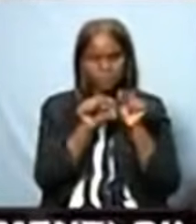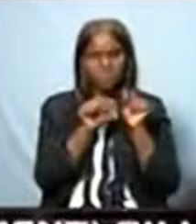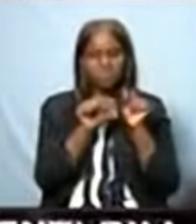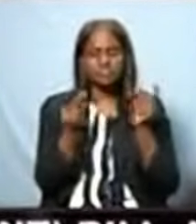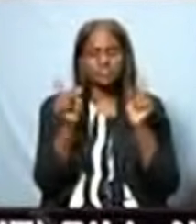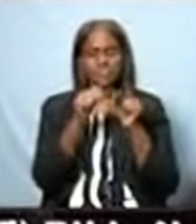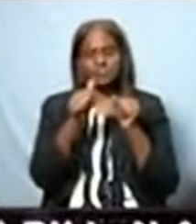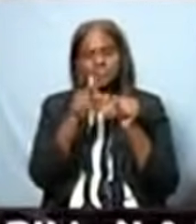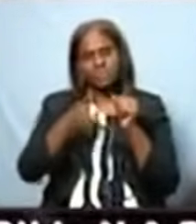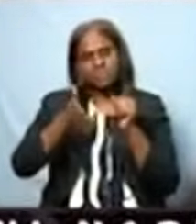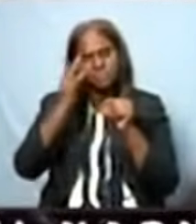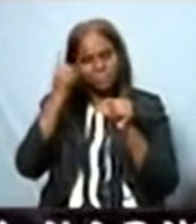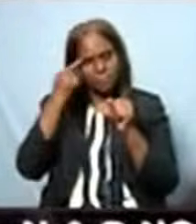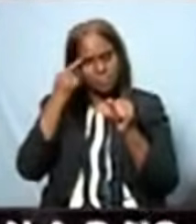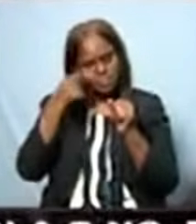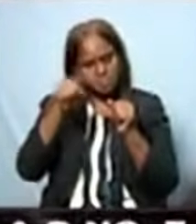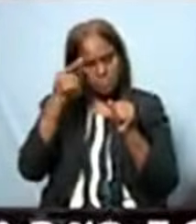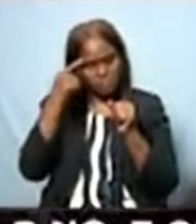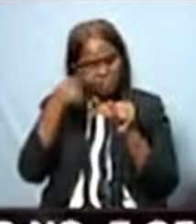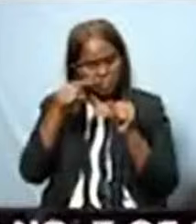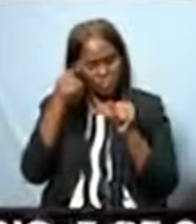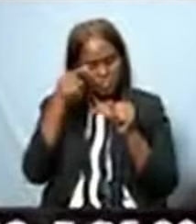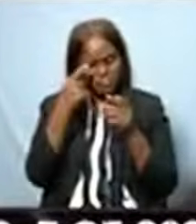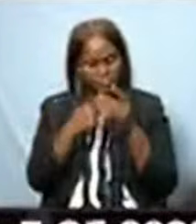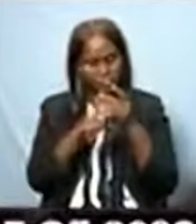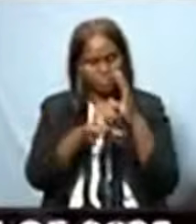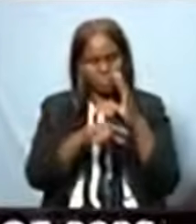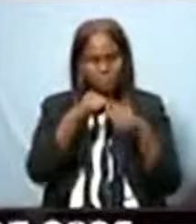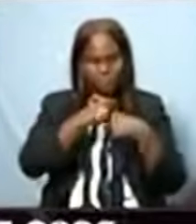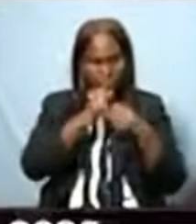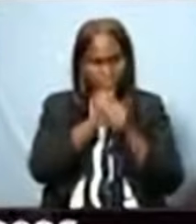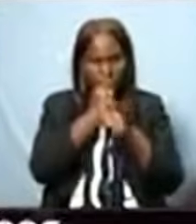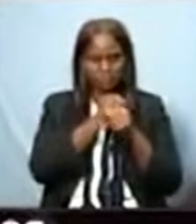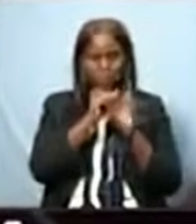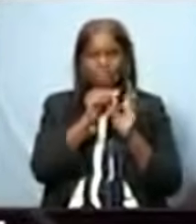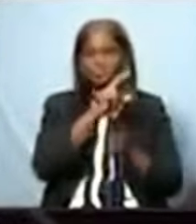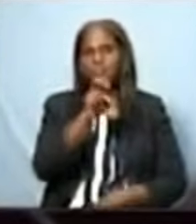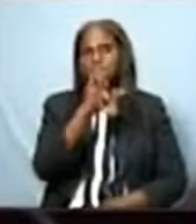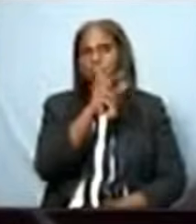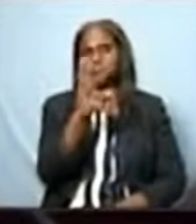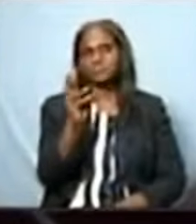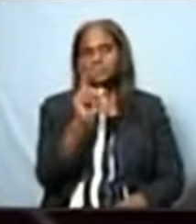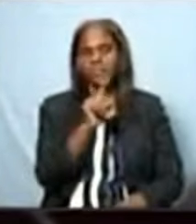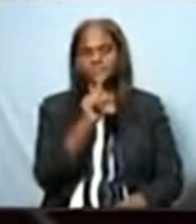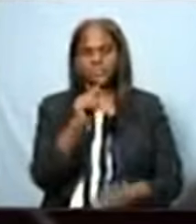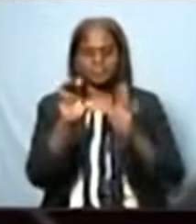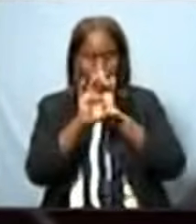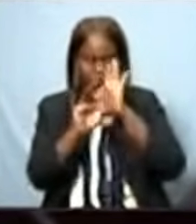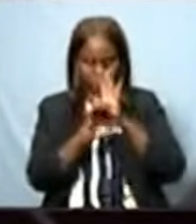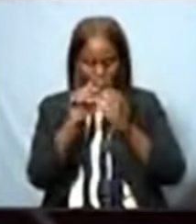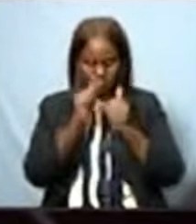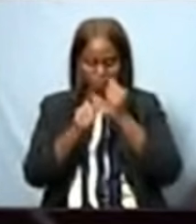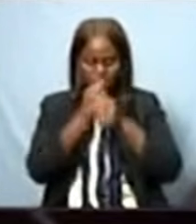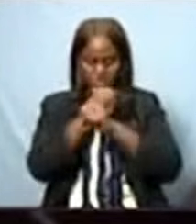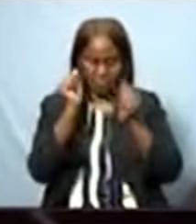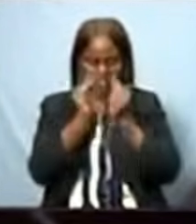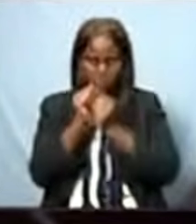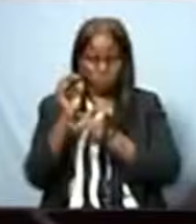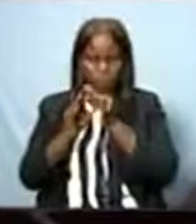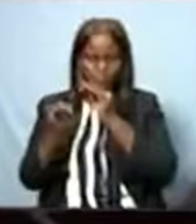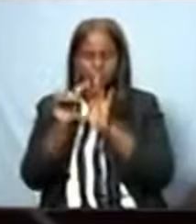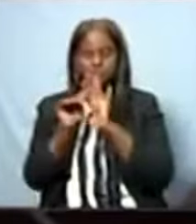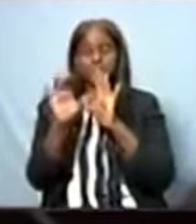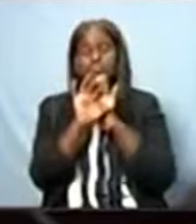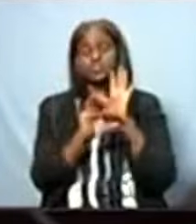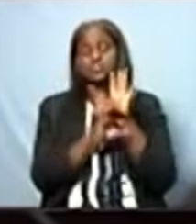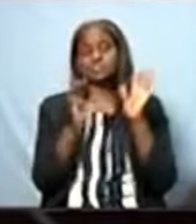when you go for what is defined in Article 266, of the Constitution, which deals with definitions in the